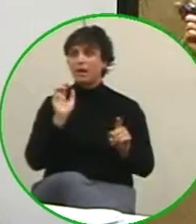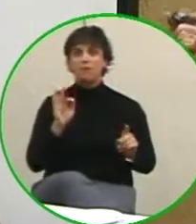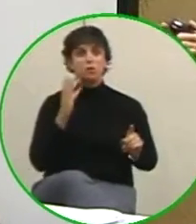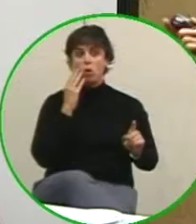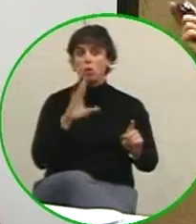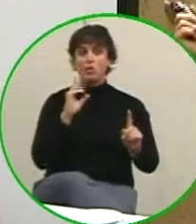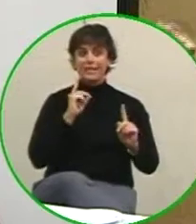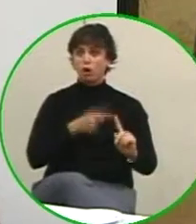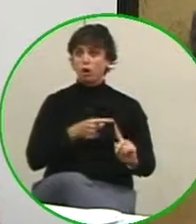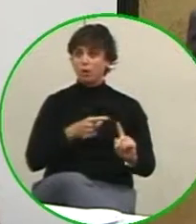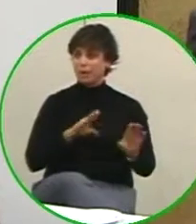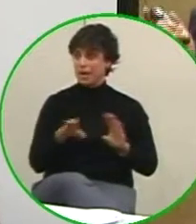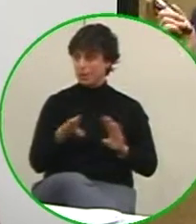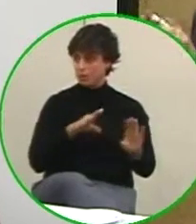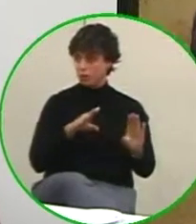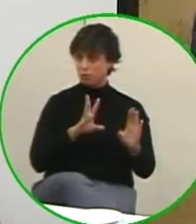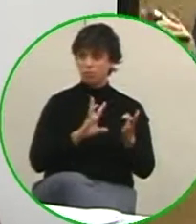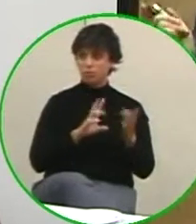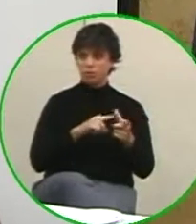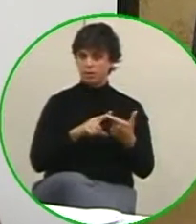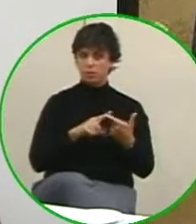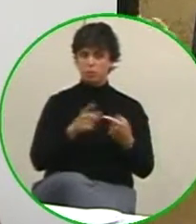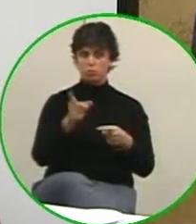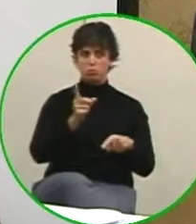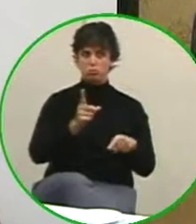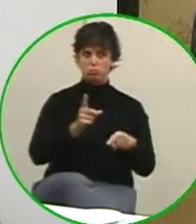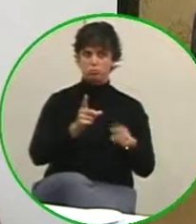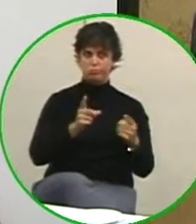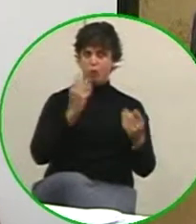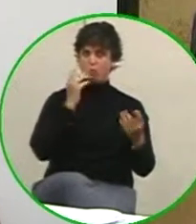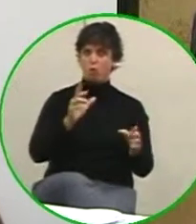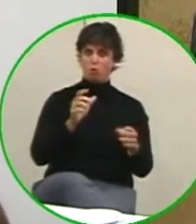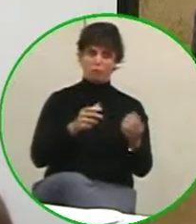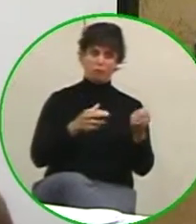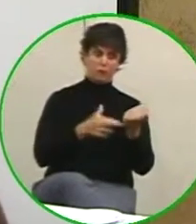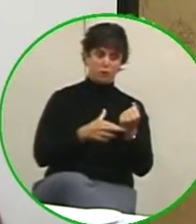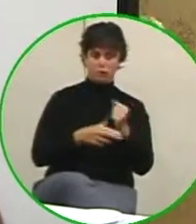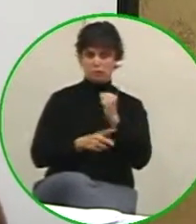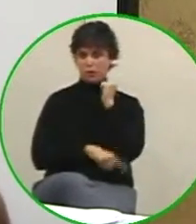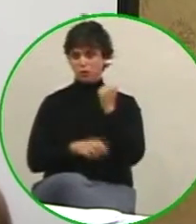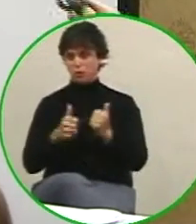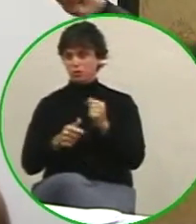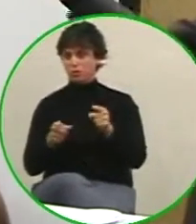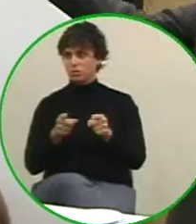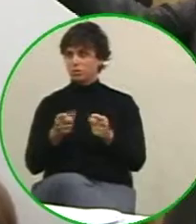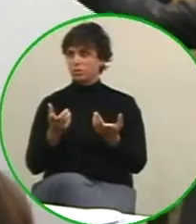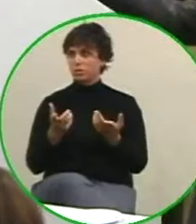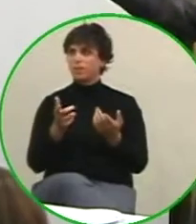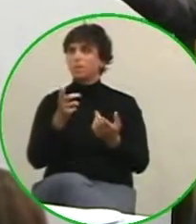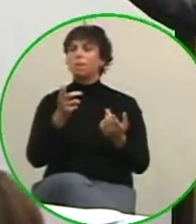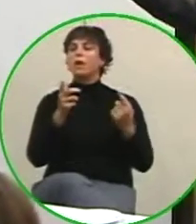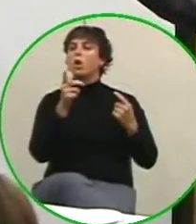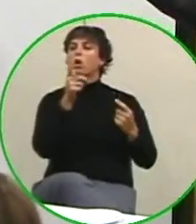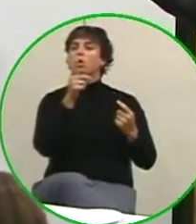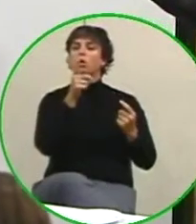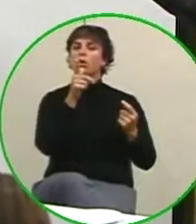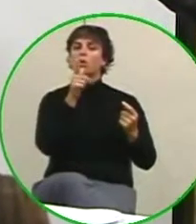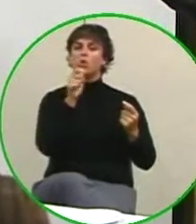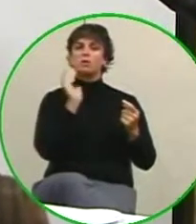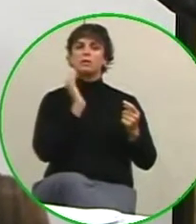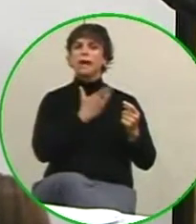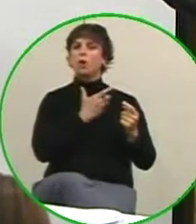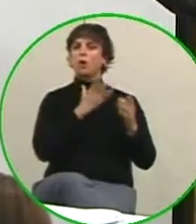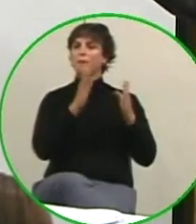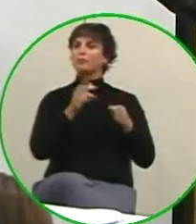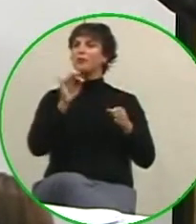don't know the target behavior, you can't tell whether it's a reinforcer or punisher. Who is our person of